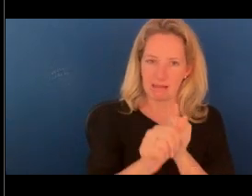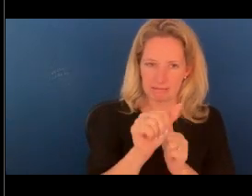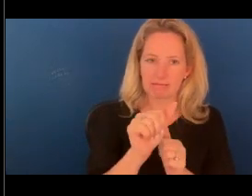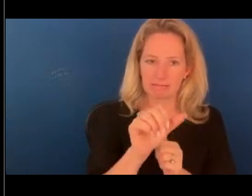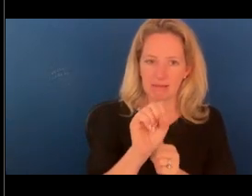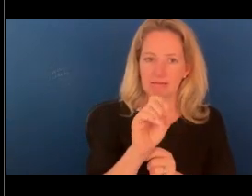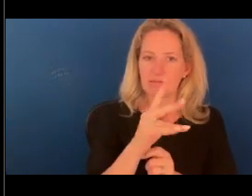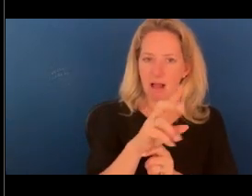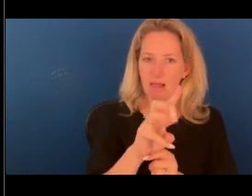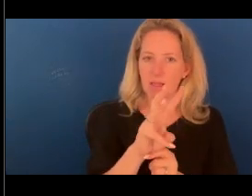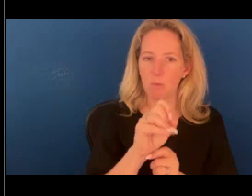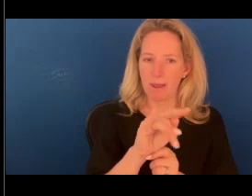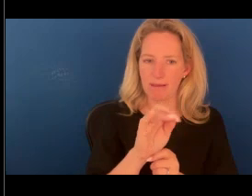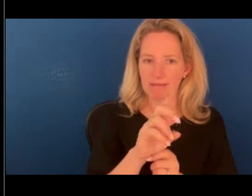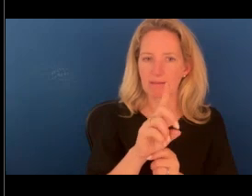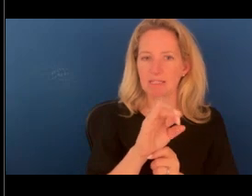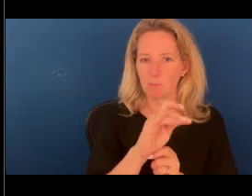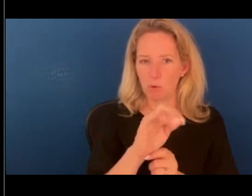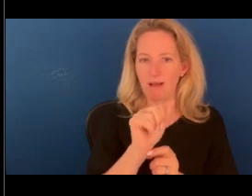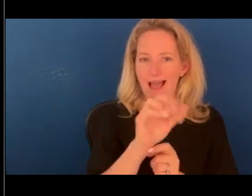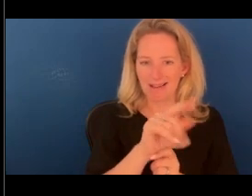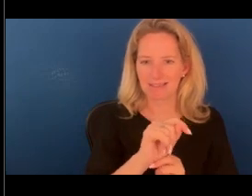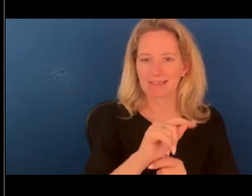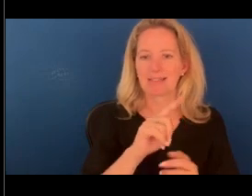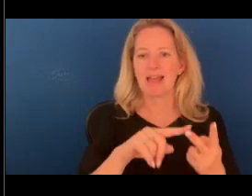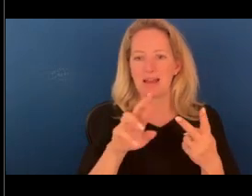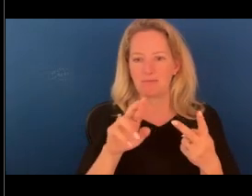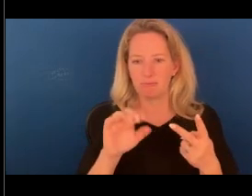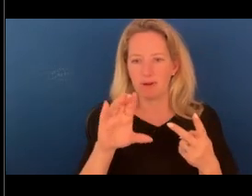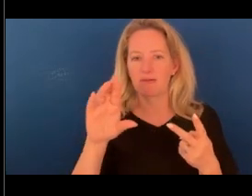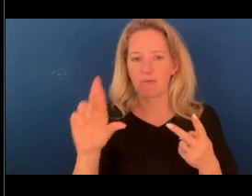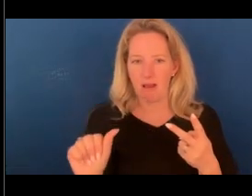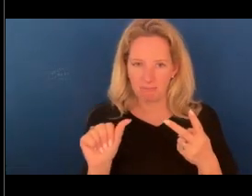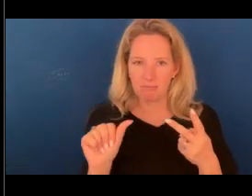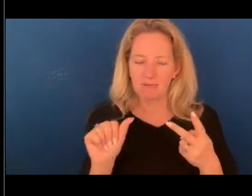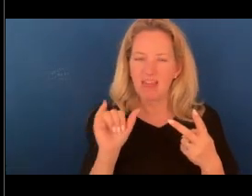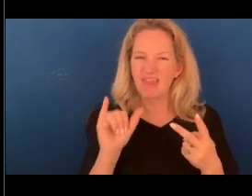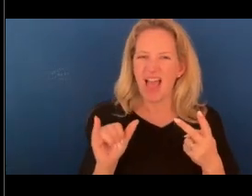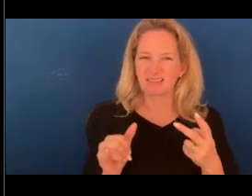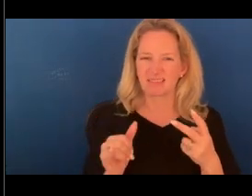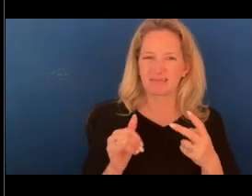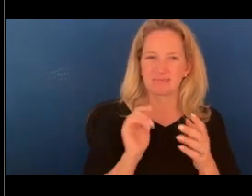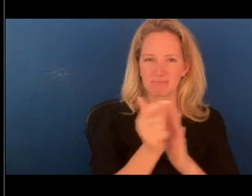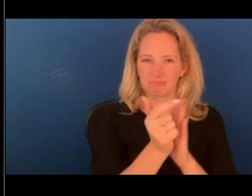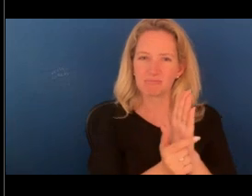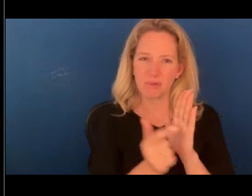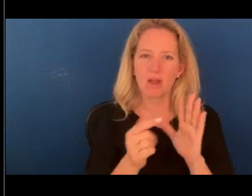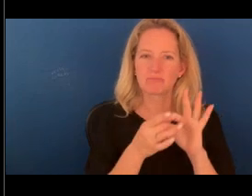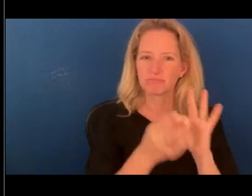what guides waste management, defines solid waste management, and also has,